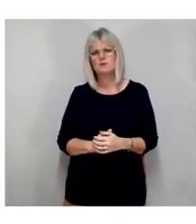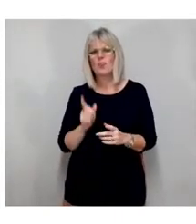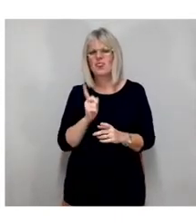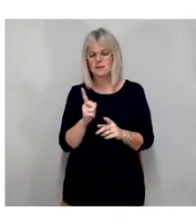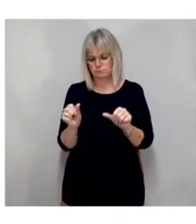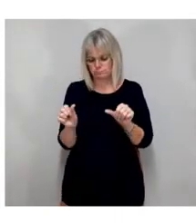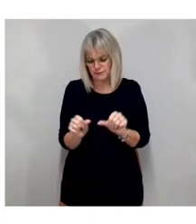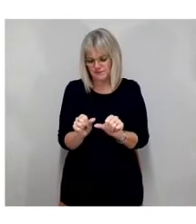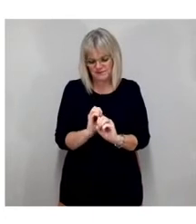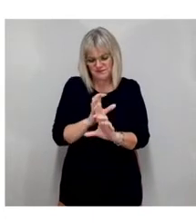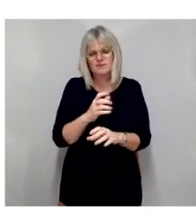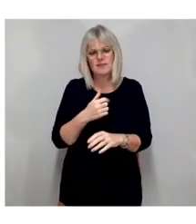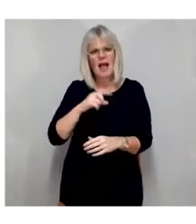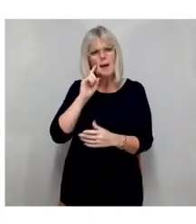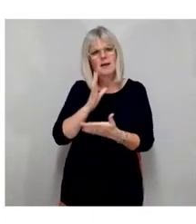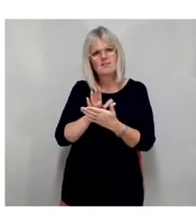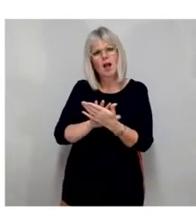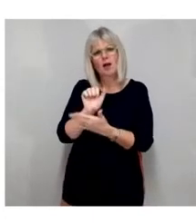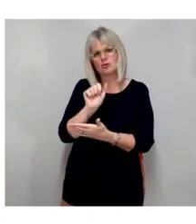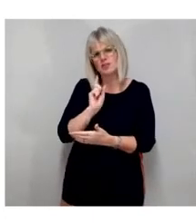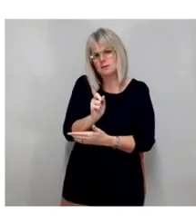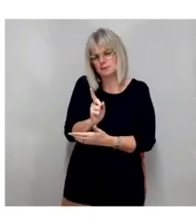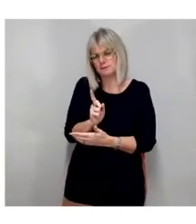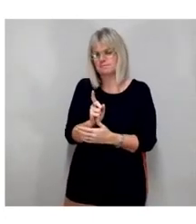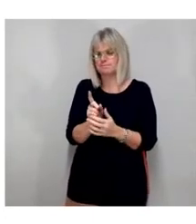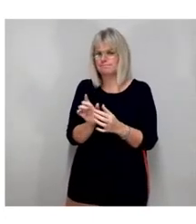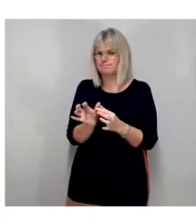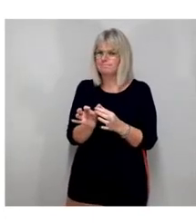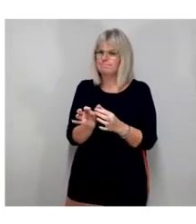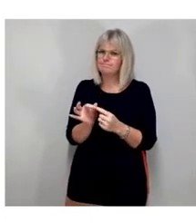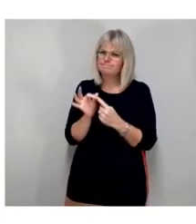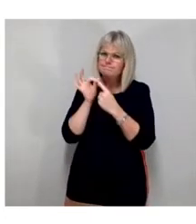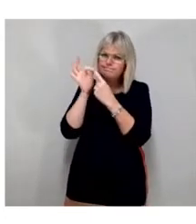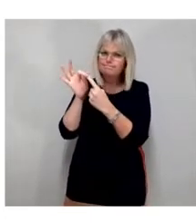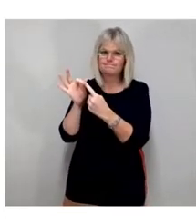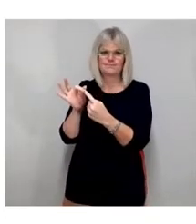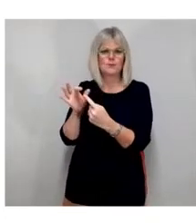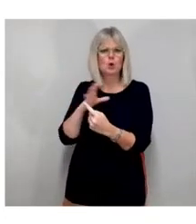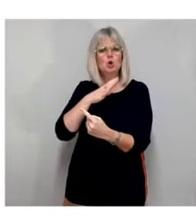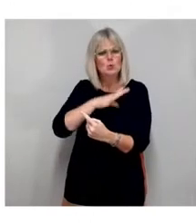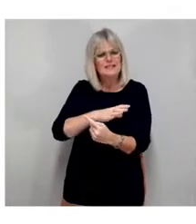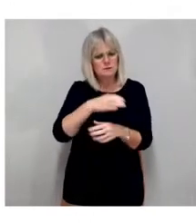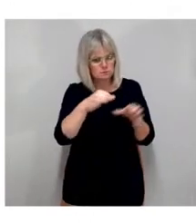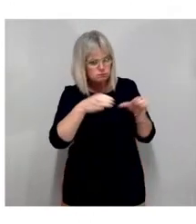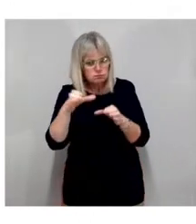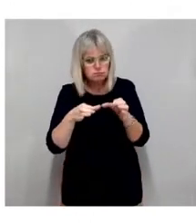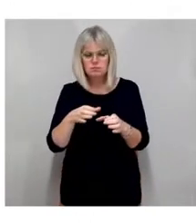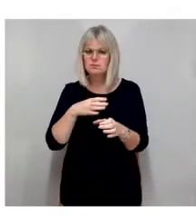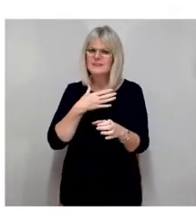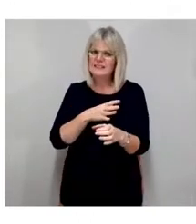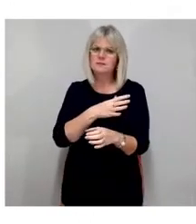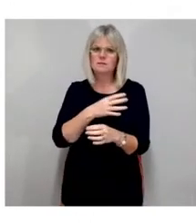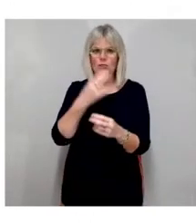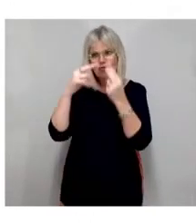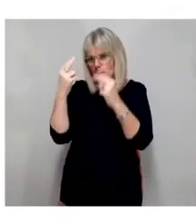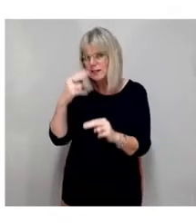the heart of making the change. If you need the numbers and the representation, but to retain people, you need to change